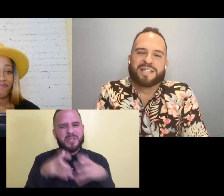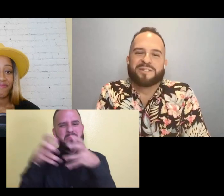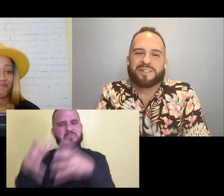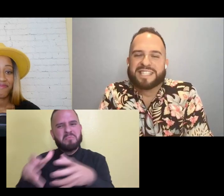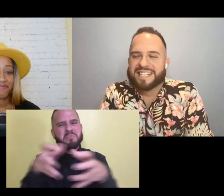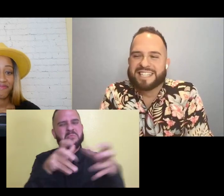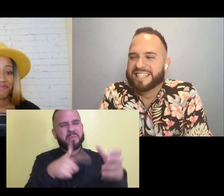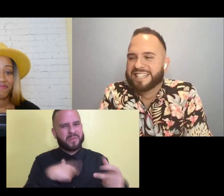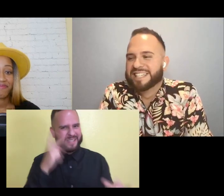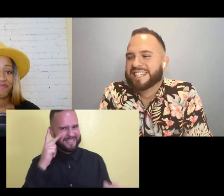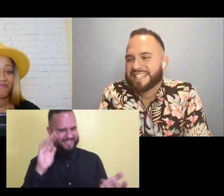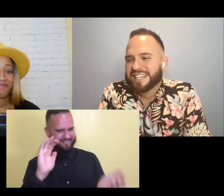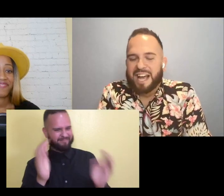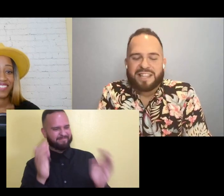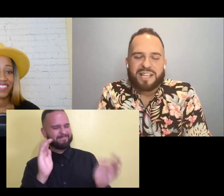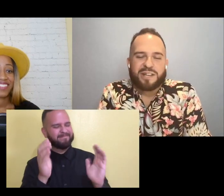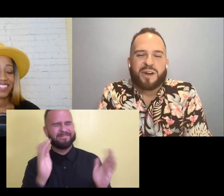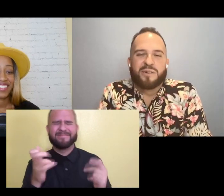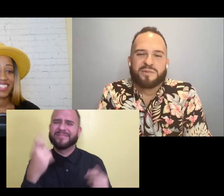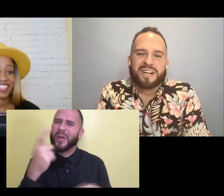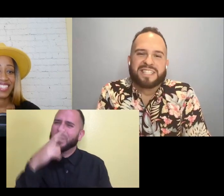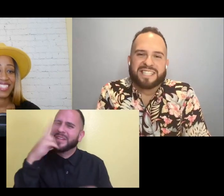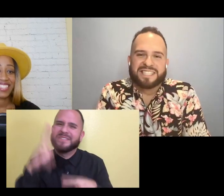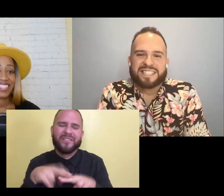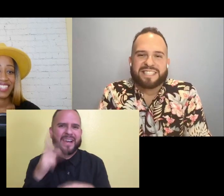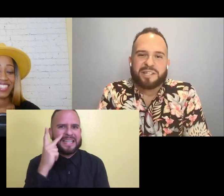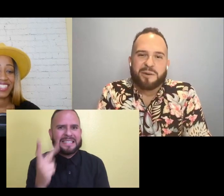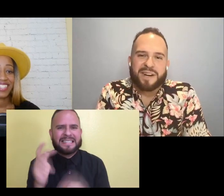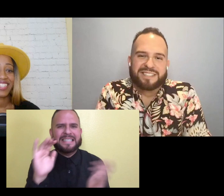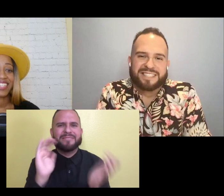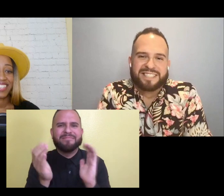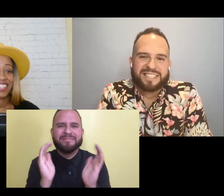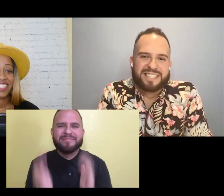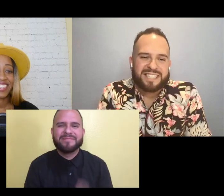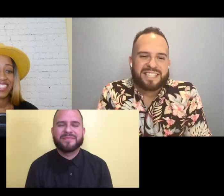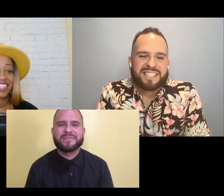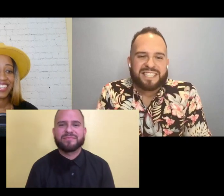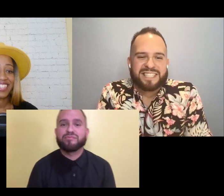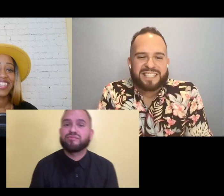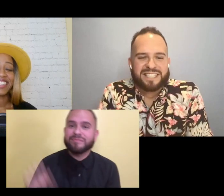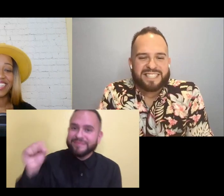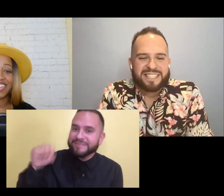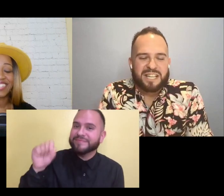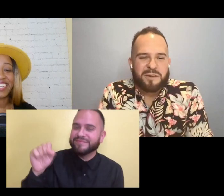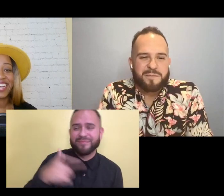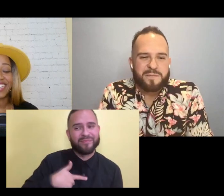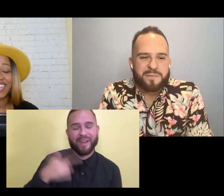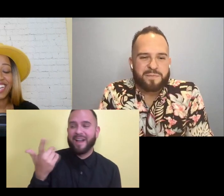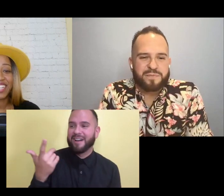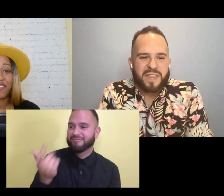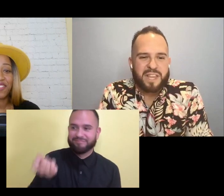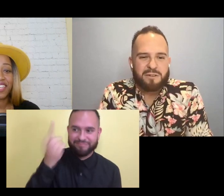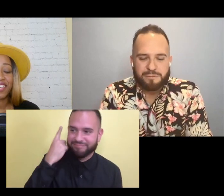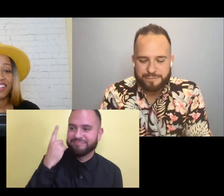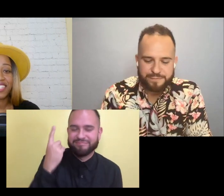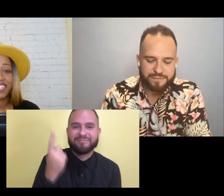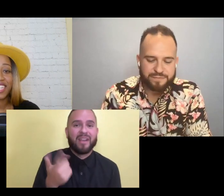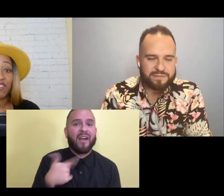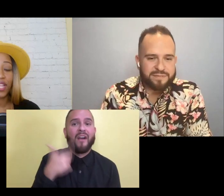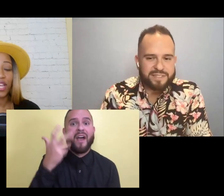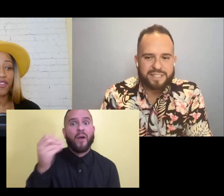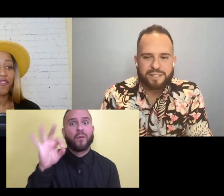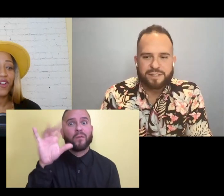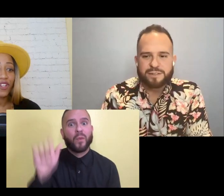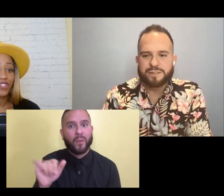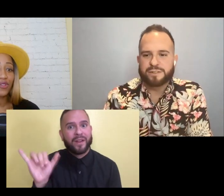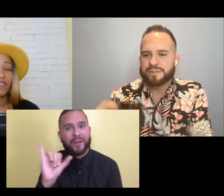you can see the difference. And that's always fun to see the comparison. Yes, I definitely understand it. Even when I